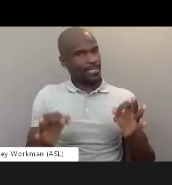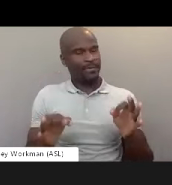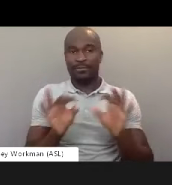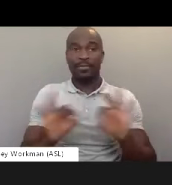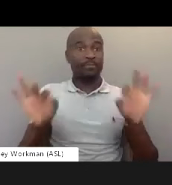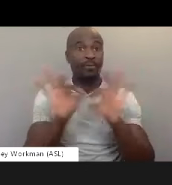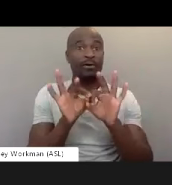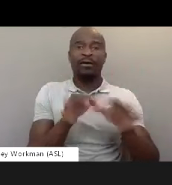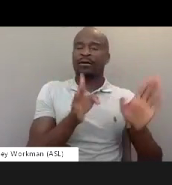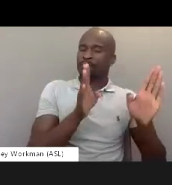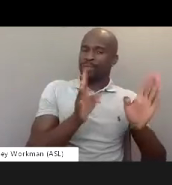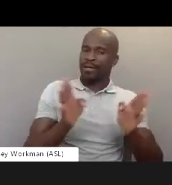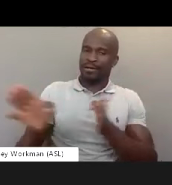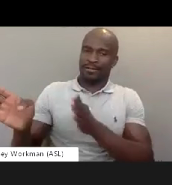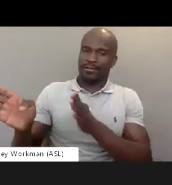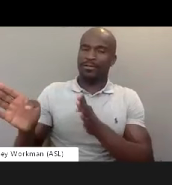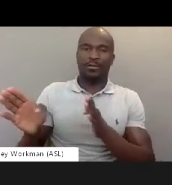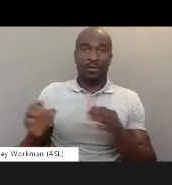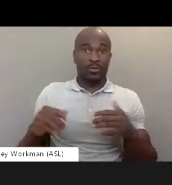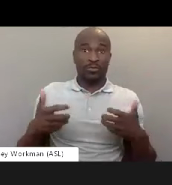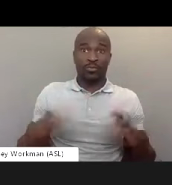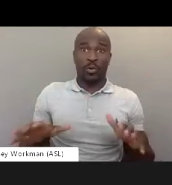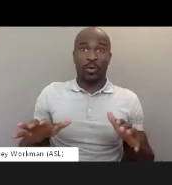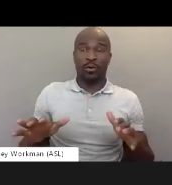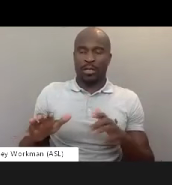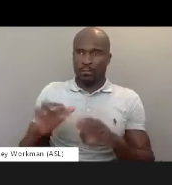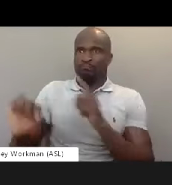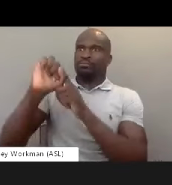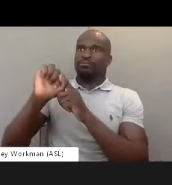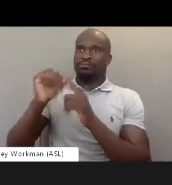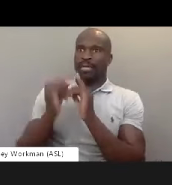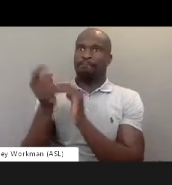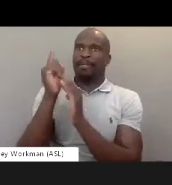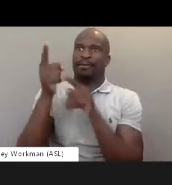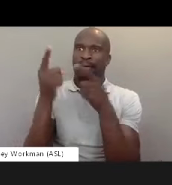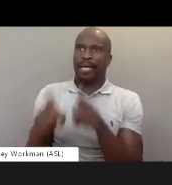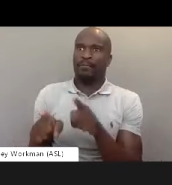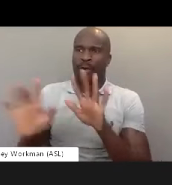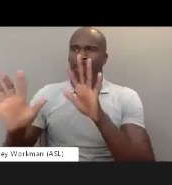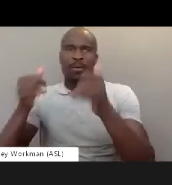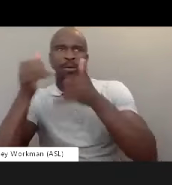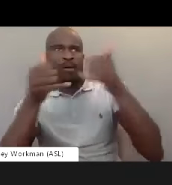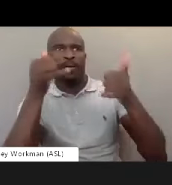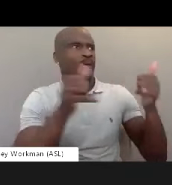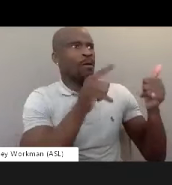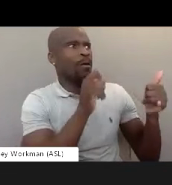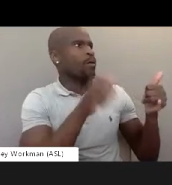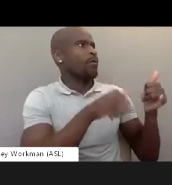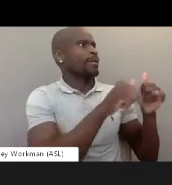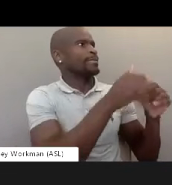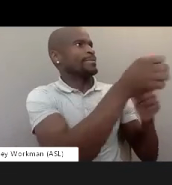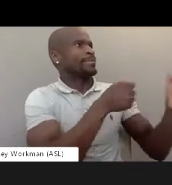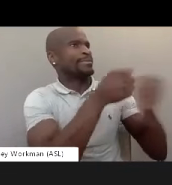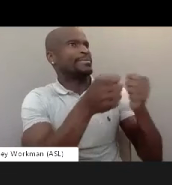be doing is, when an incident happens, trying to make those calls and figure out who you're going to connect people to, and introducing yourself